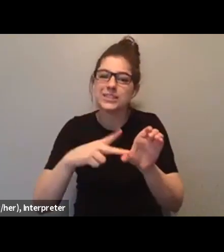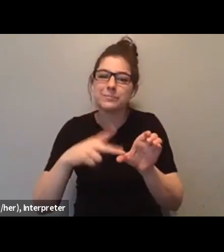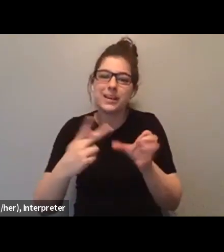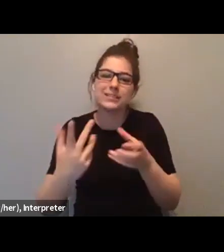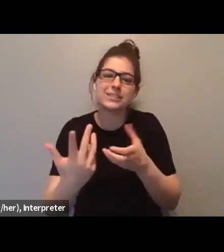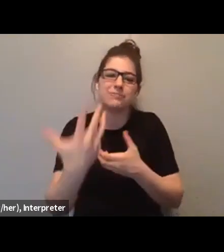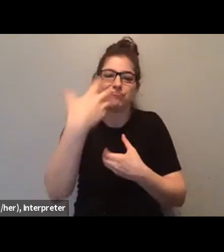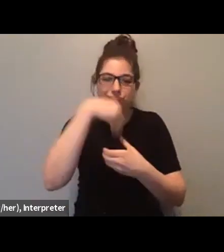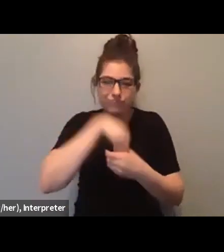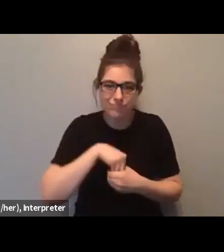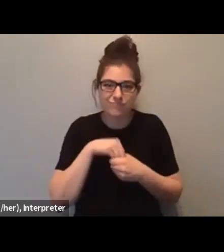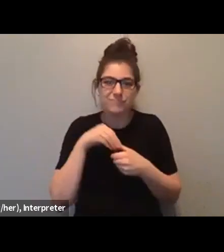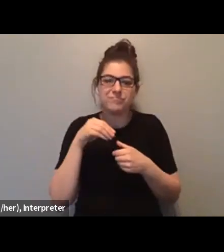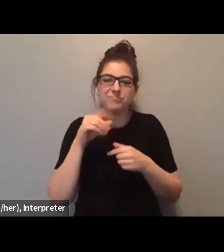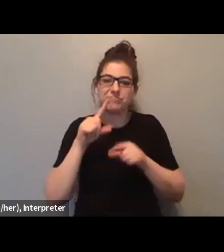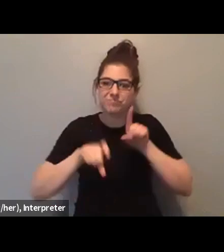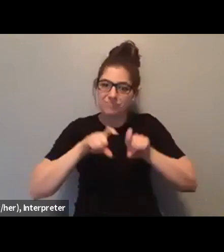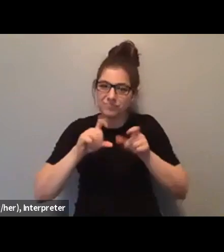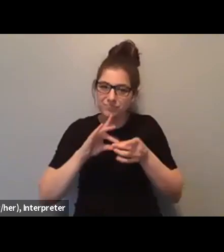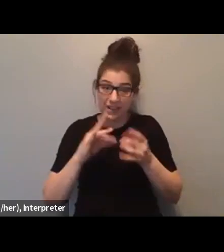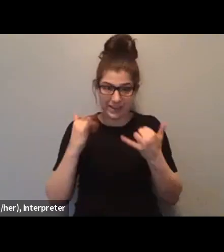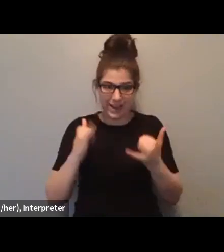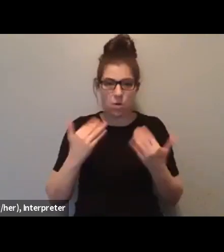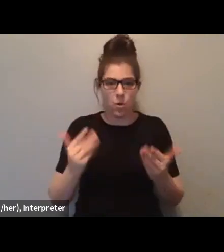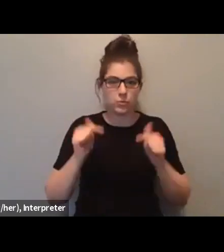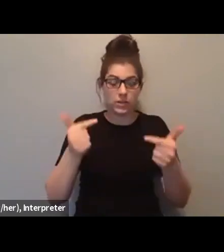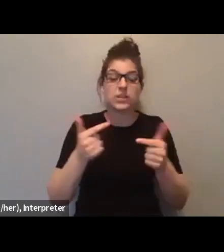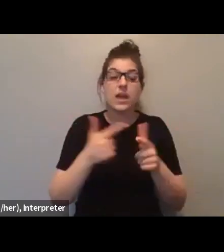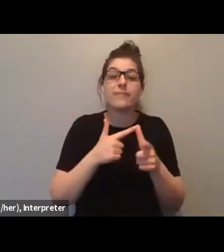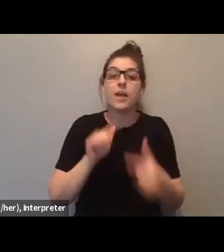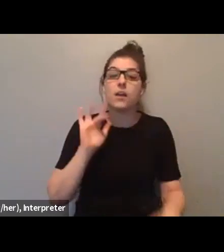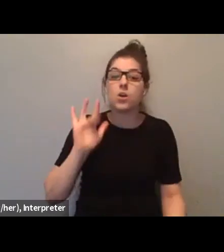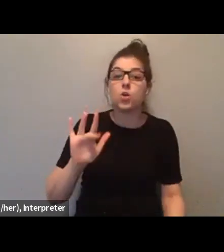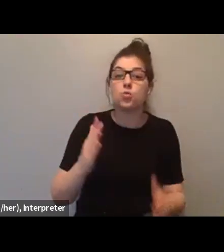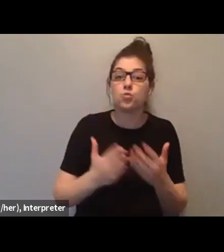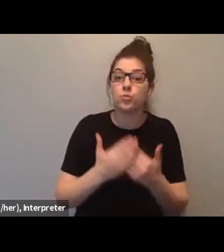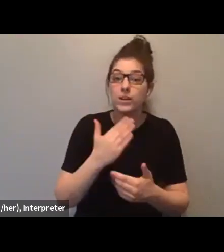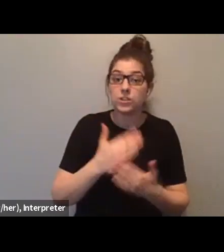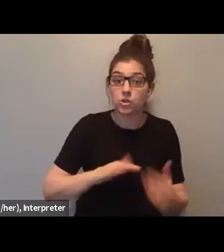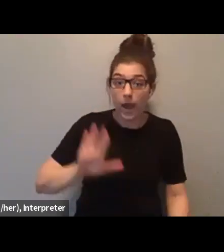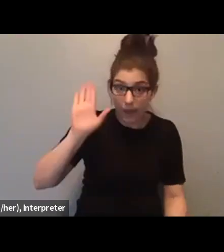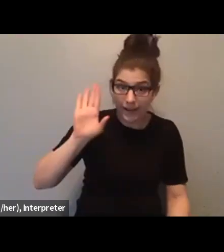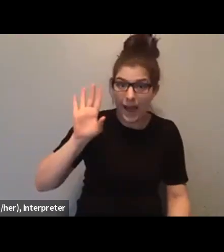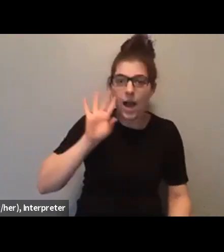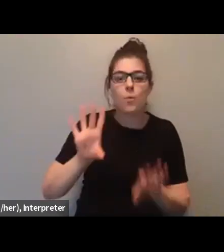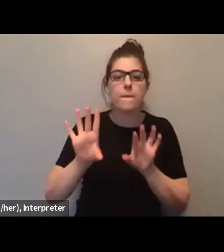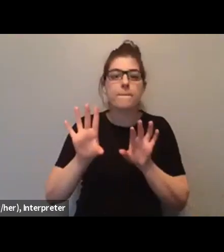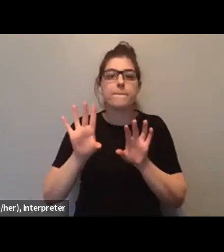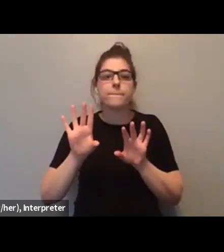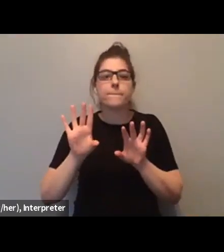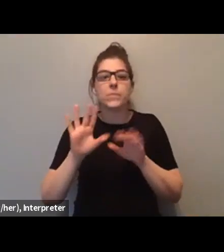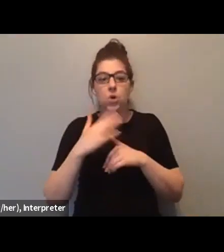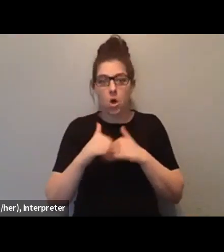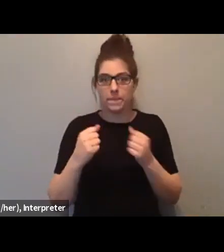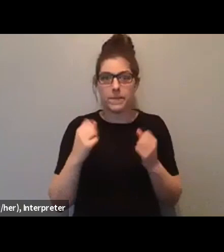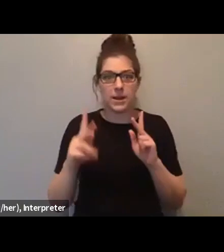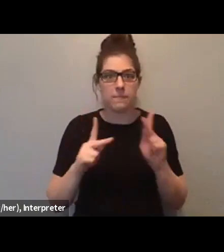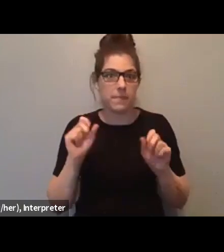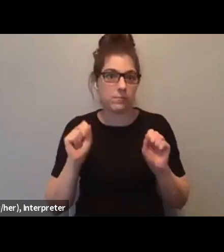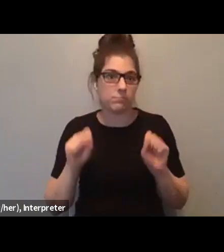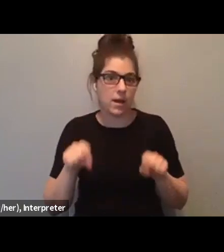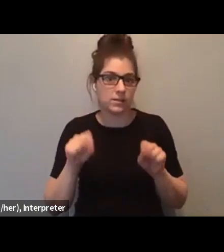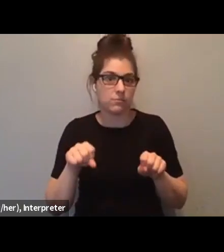now. Let's do that now. And then raise your hand and I will call on as many people as we can just to get some more voices in the